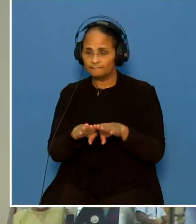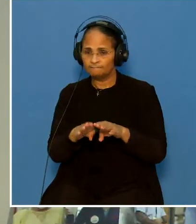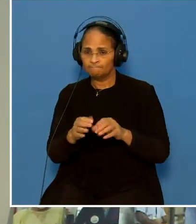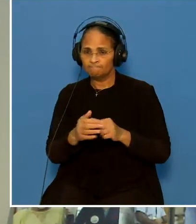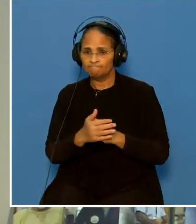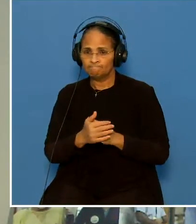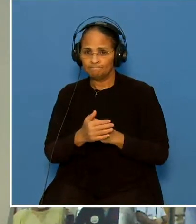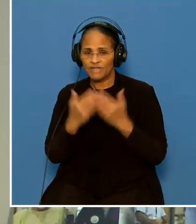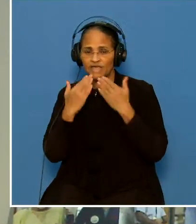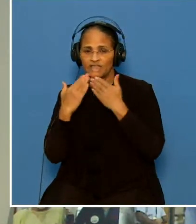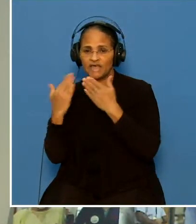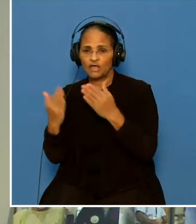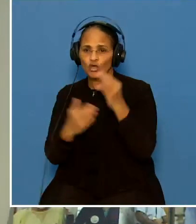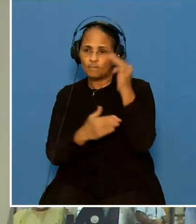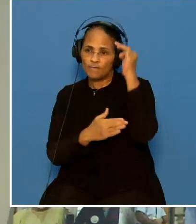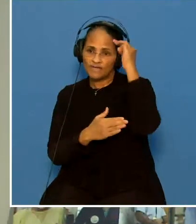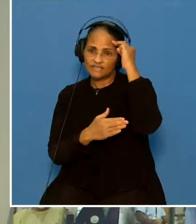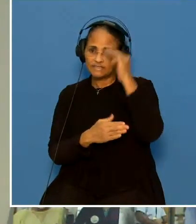Thank you, Minister Ming.